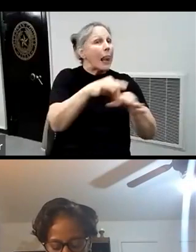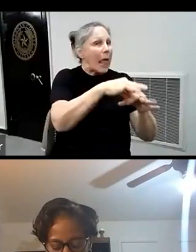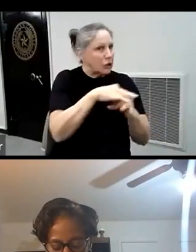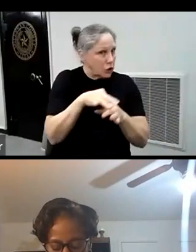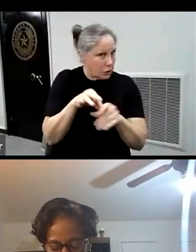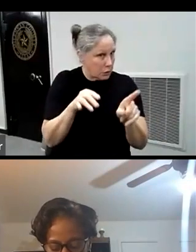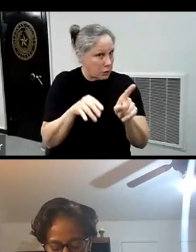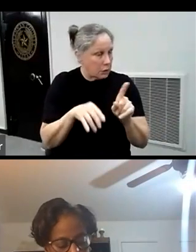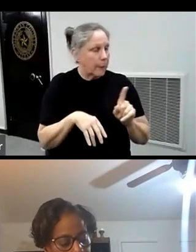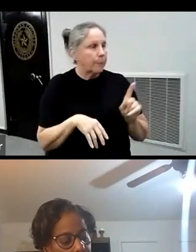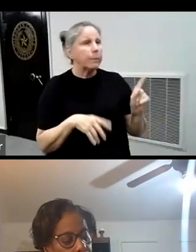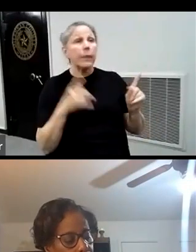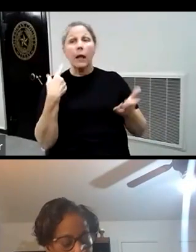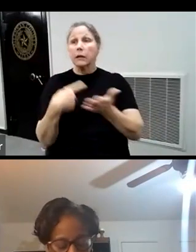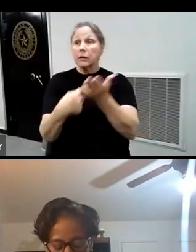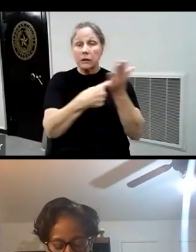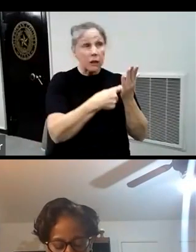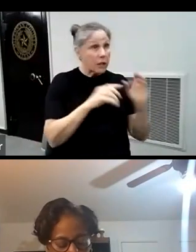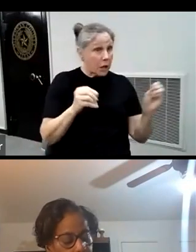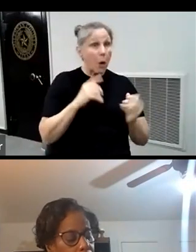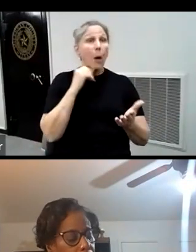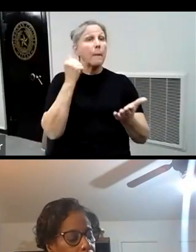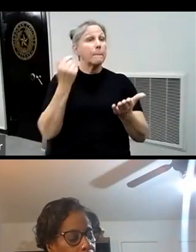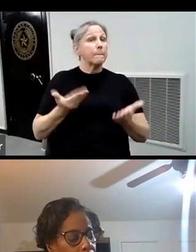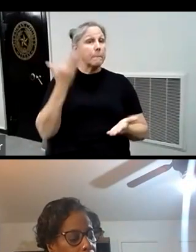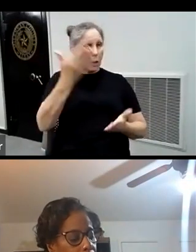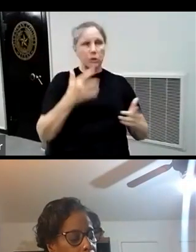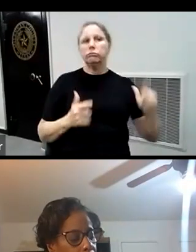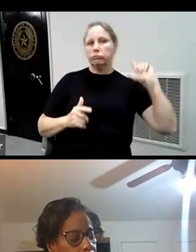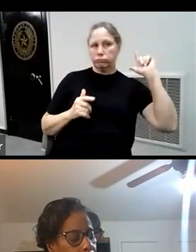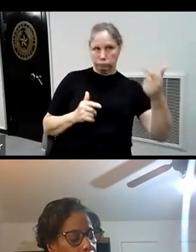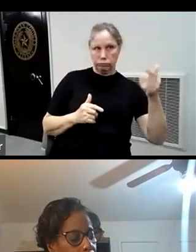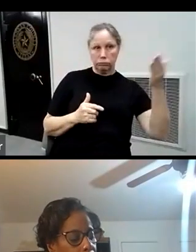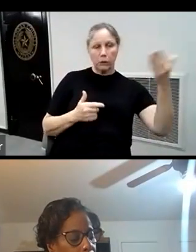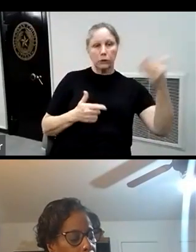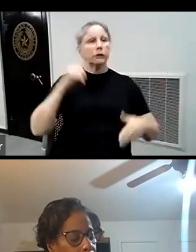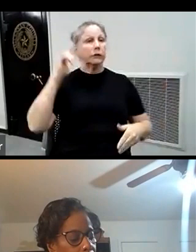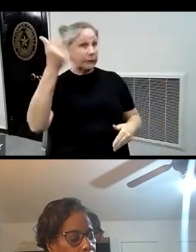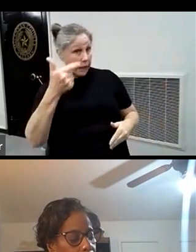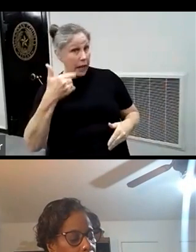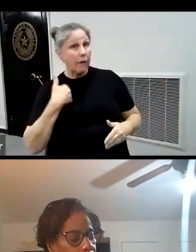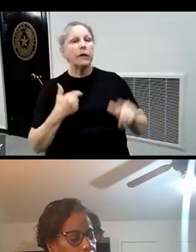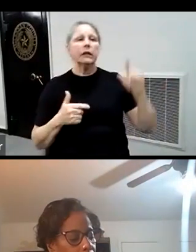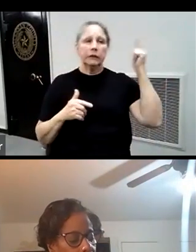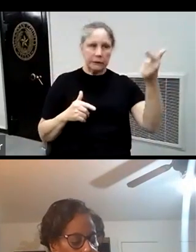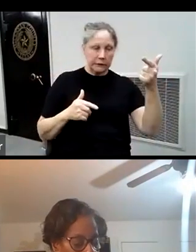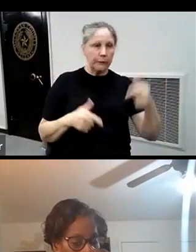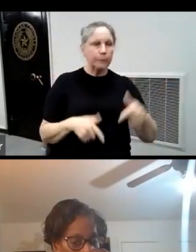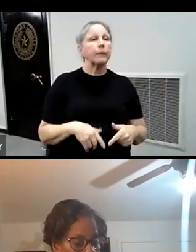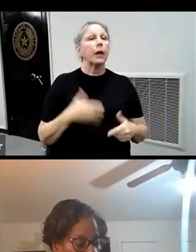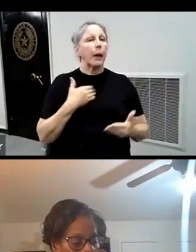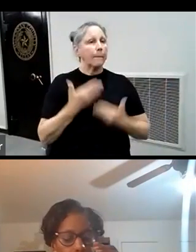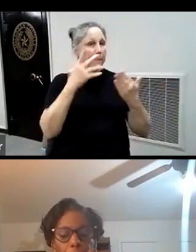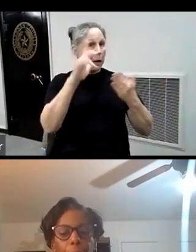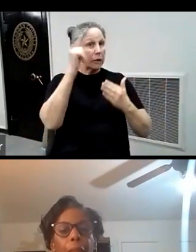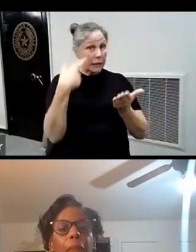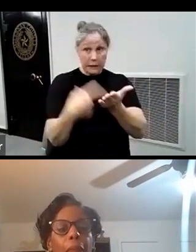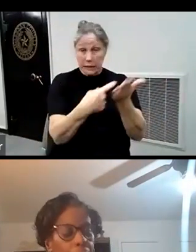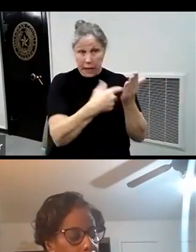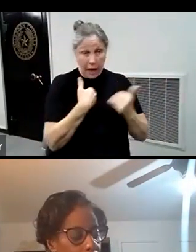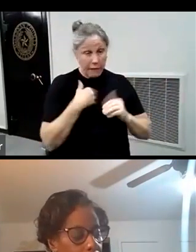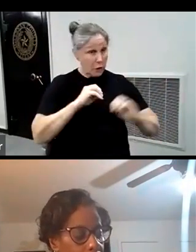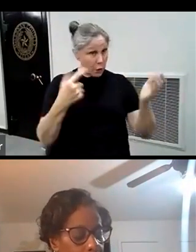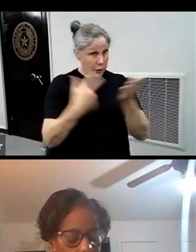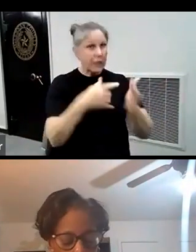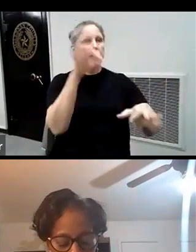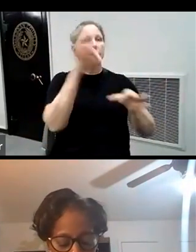that? Not, is there a motion to approve? So moved. Second. Made second, no